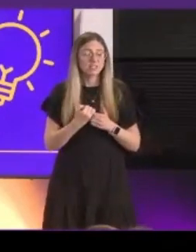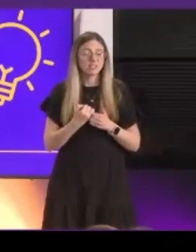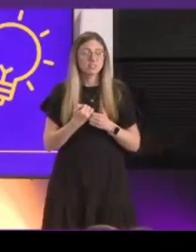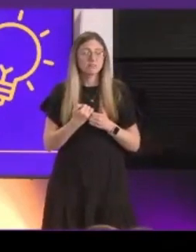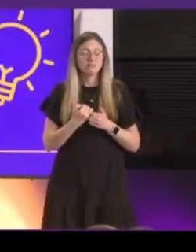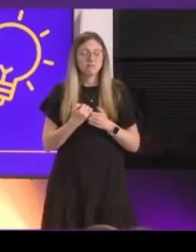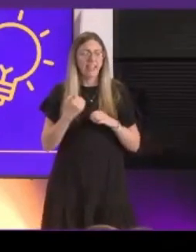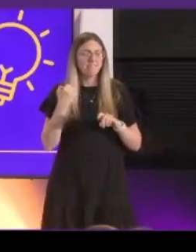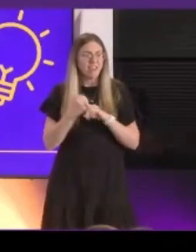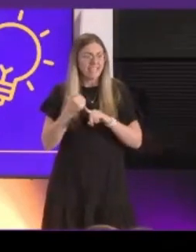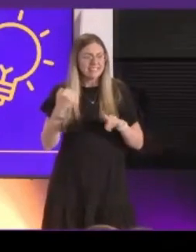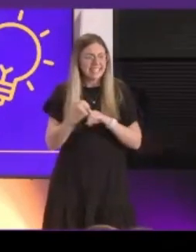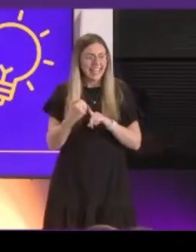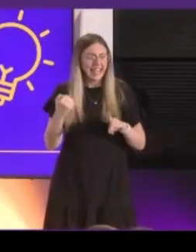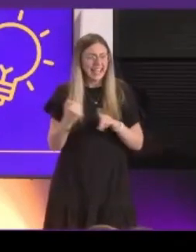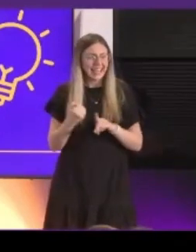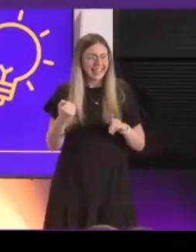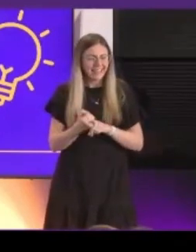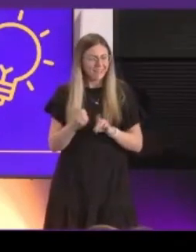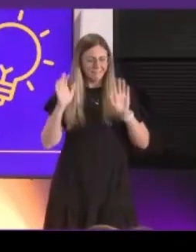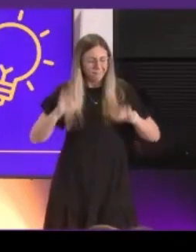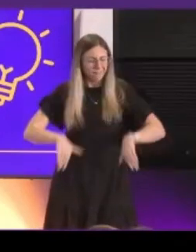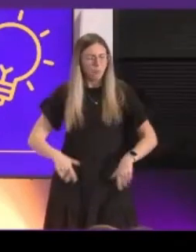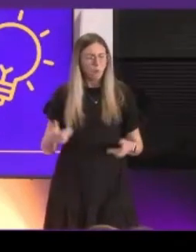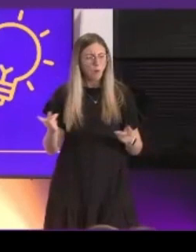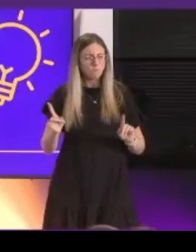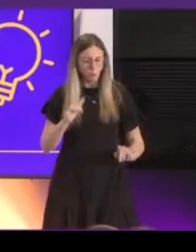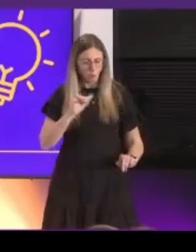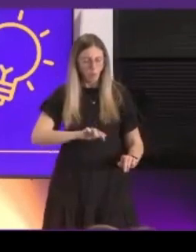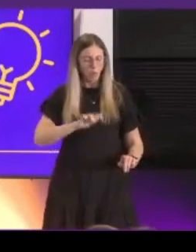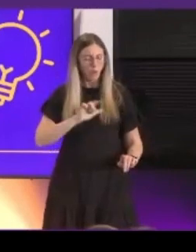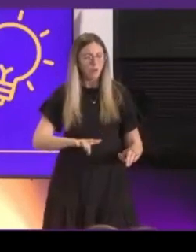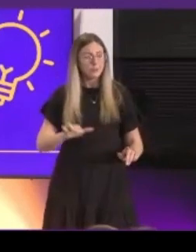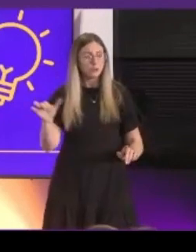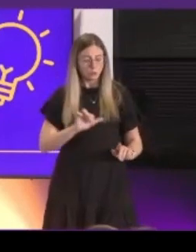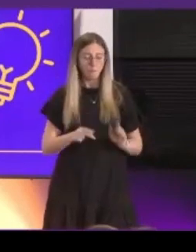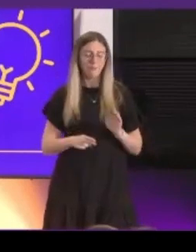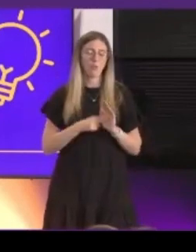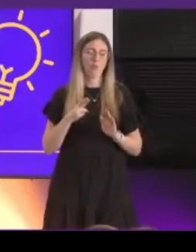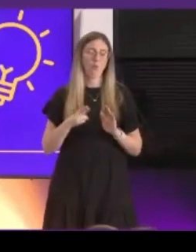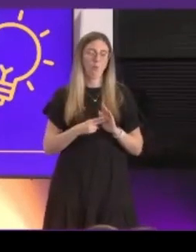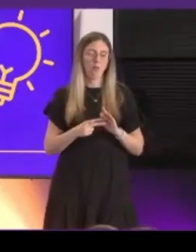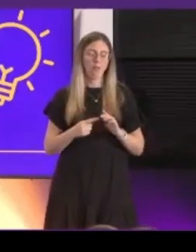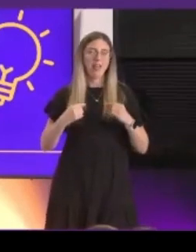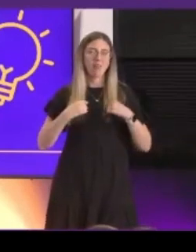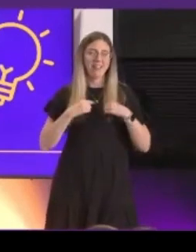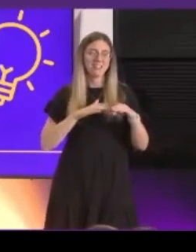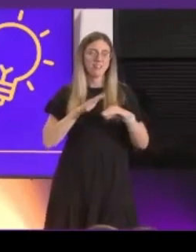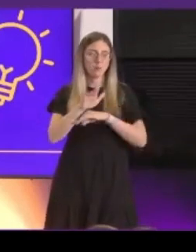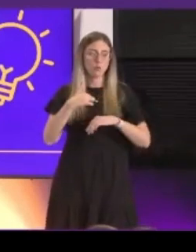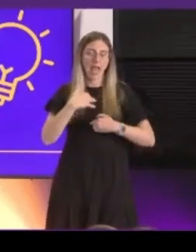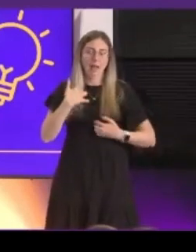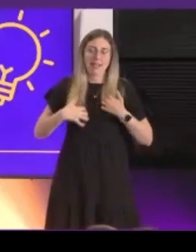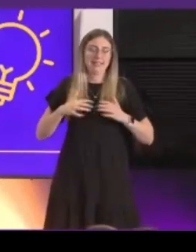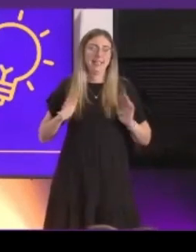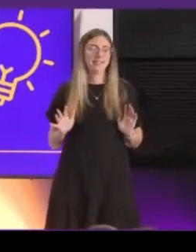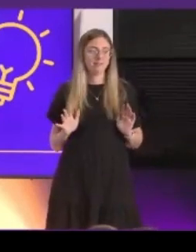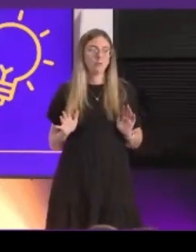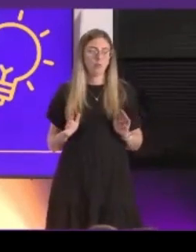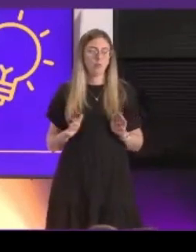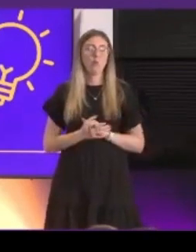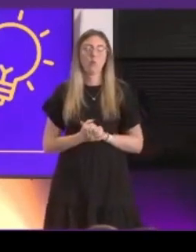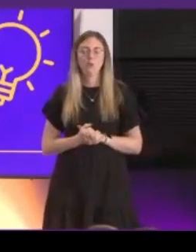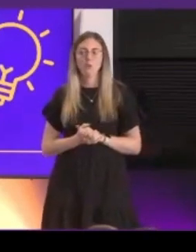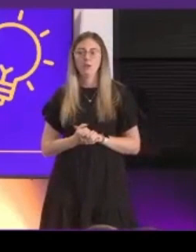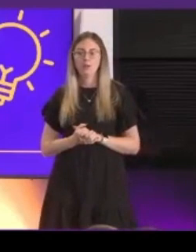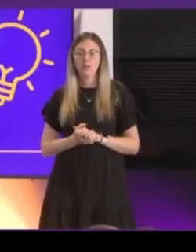times fighting for accessibility. This should just be normal. And for me, that's the future I look forward to. Thank